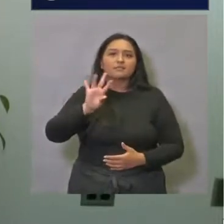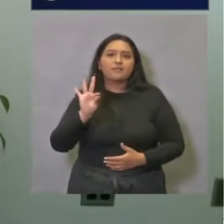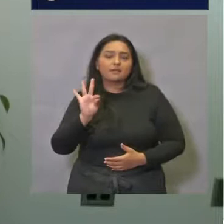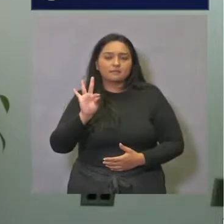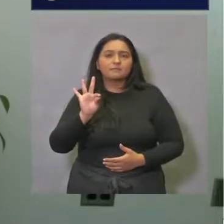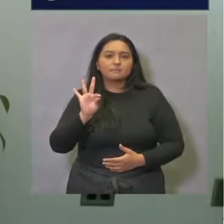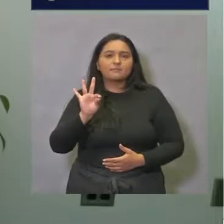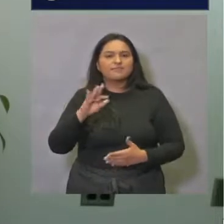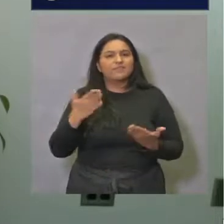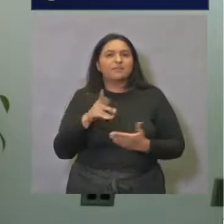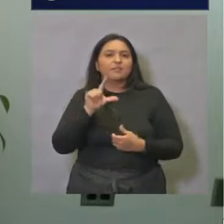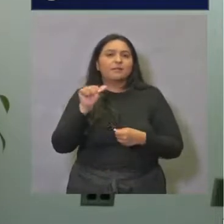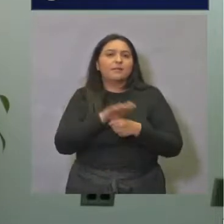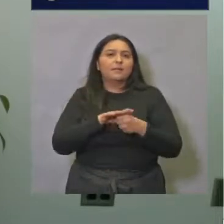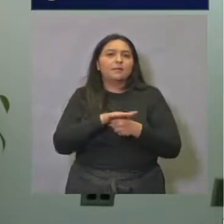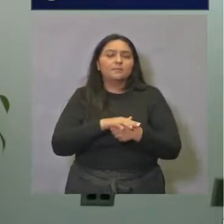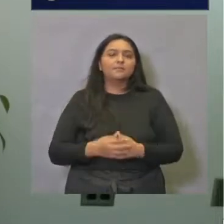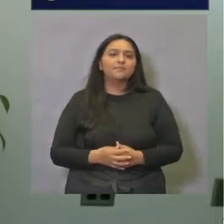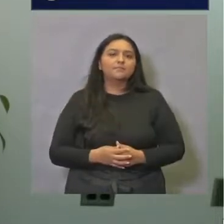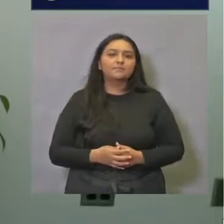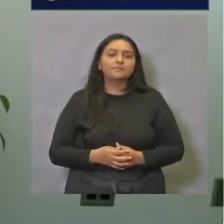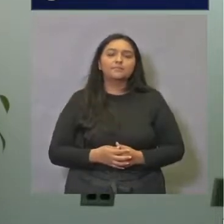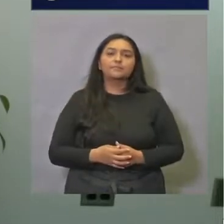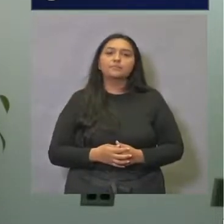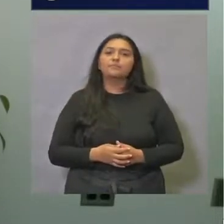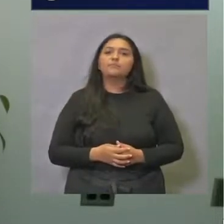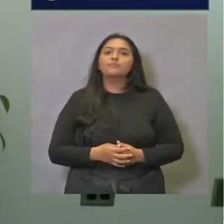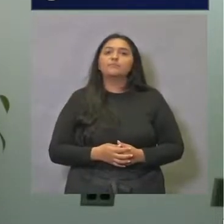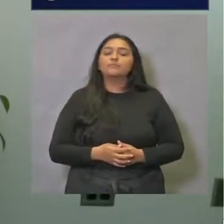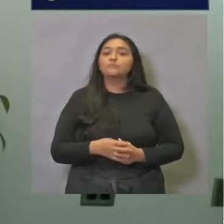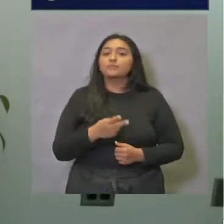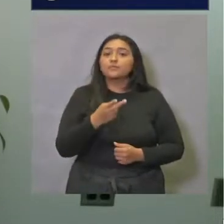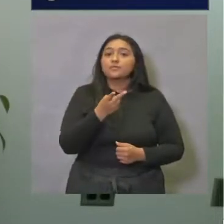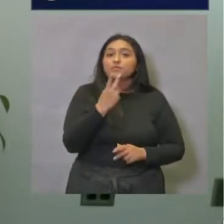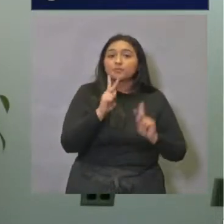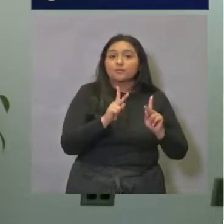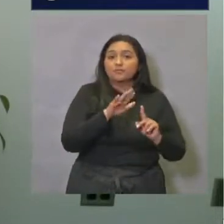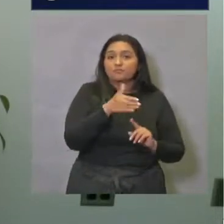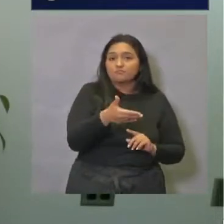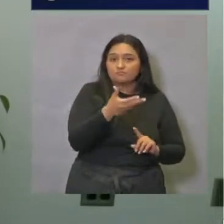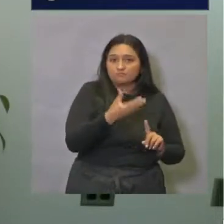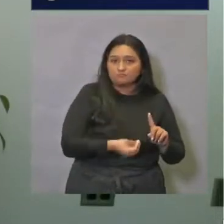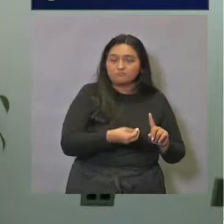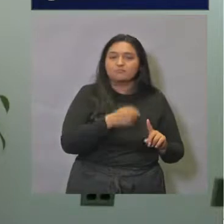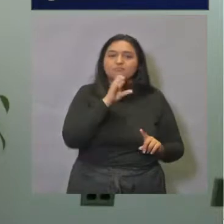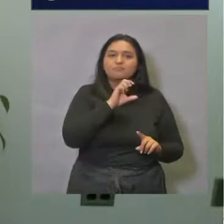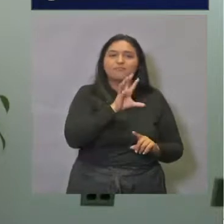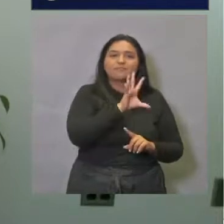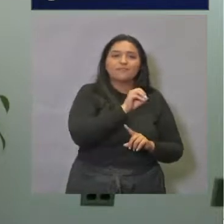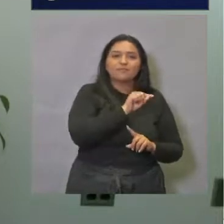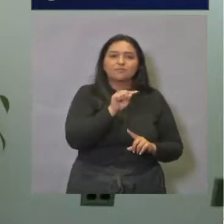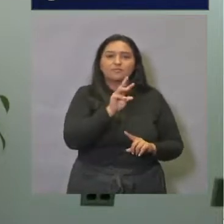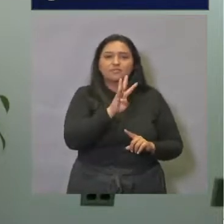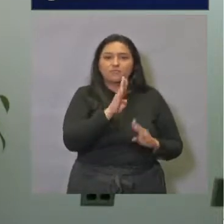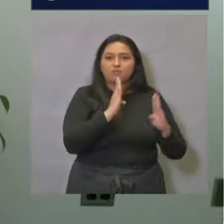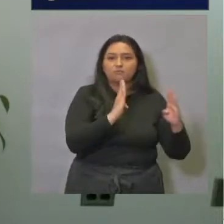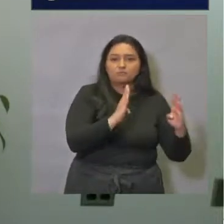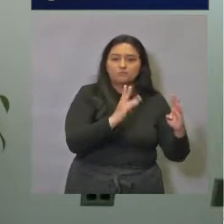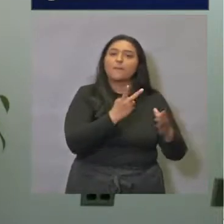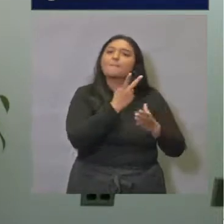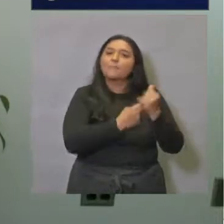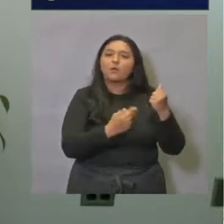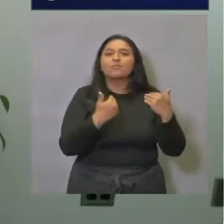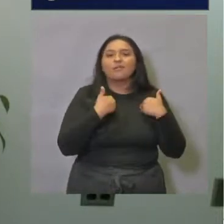23,479 in LA County. 2 people who passed away are between the ages of 50 and 64, and both had underlying